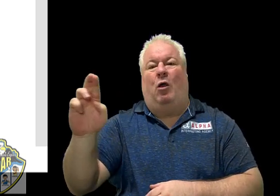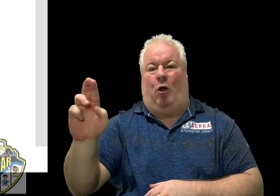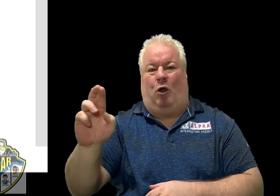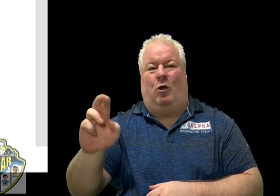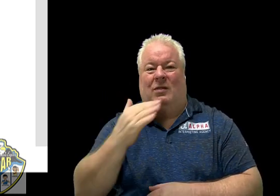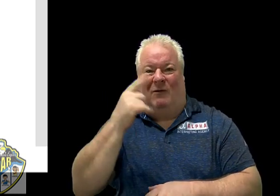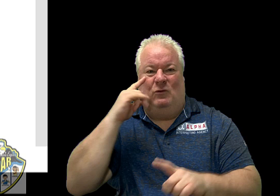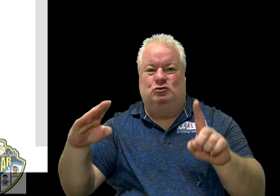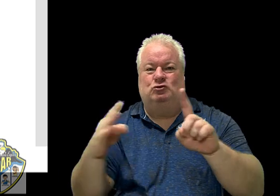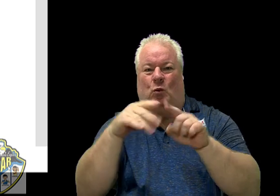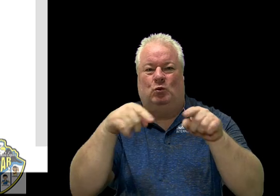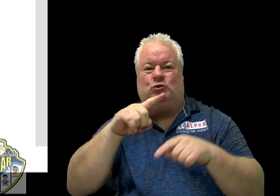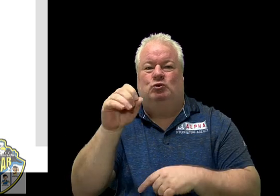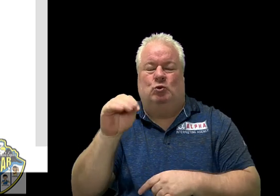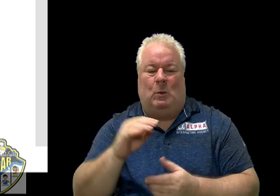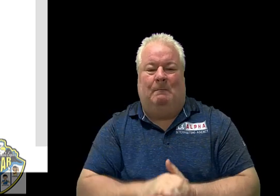Zoom.